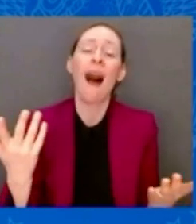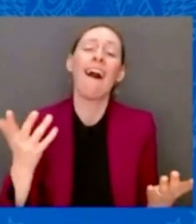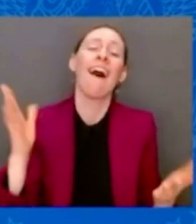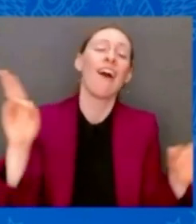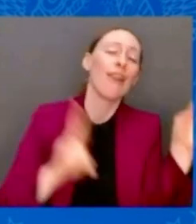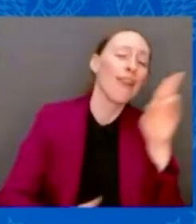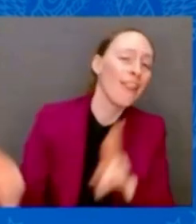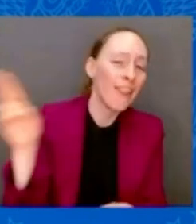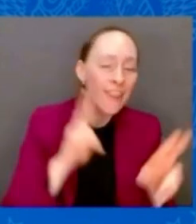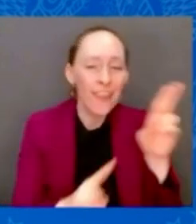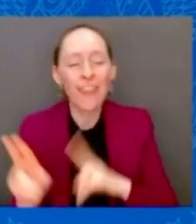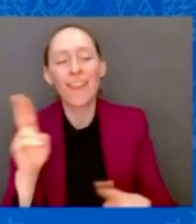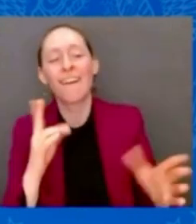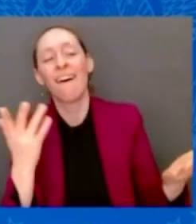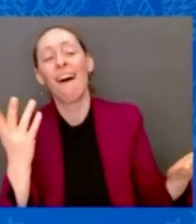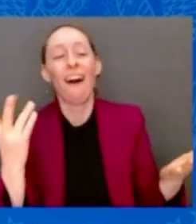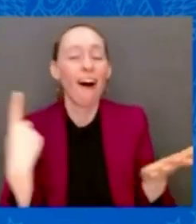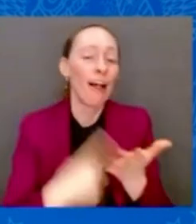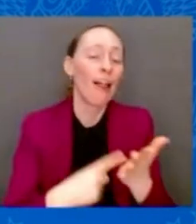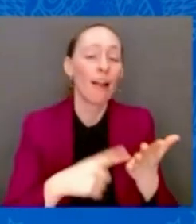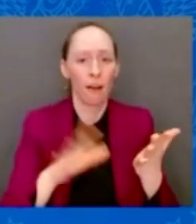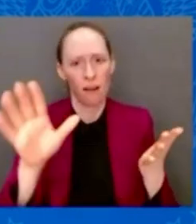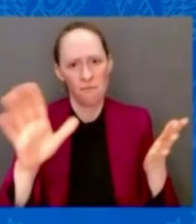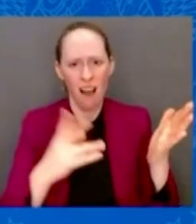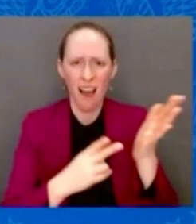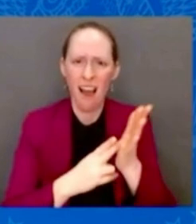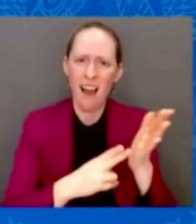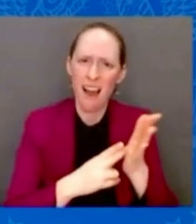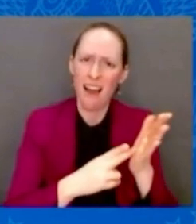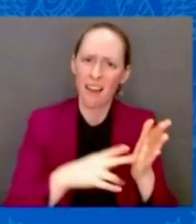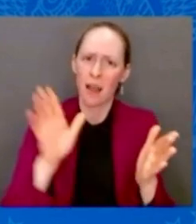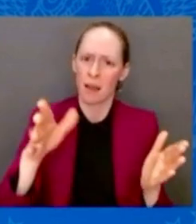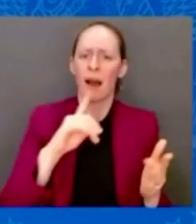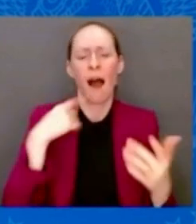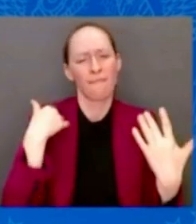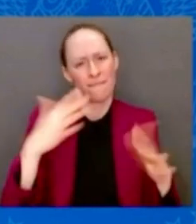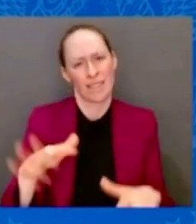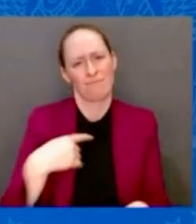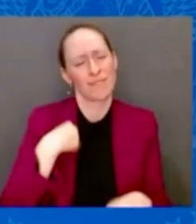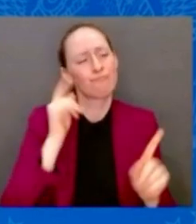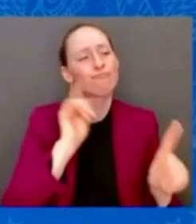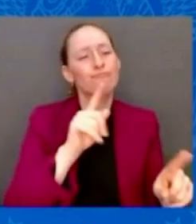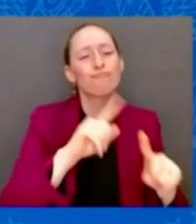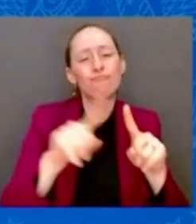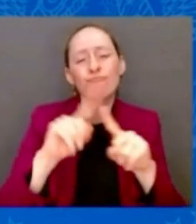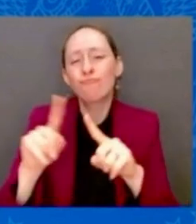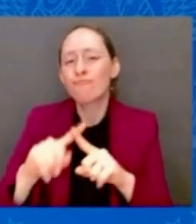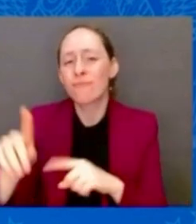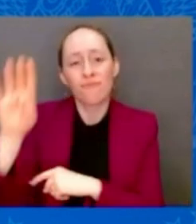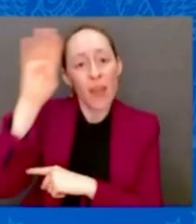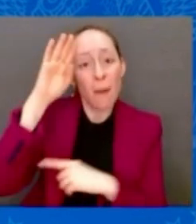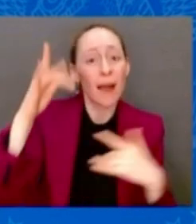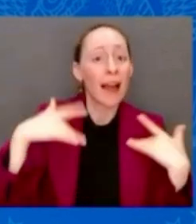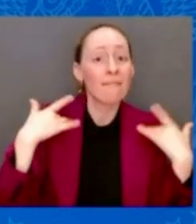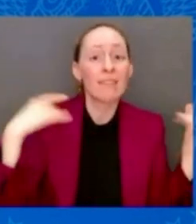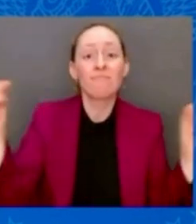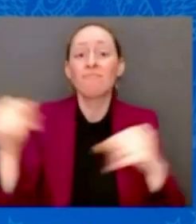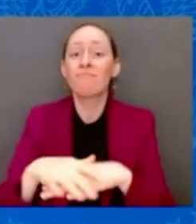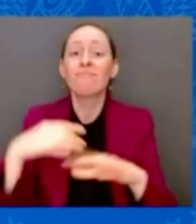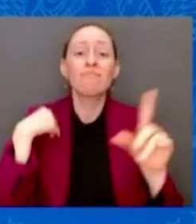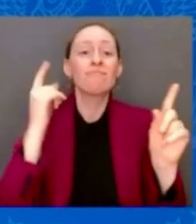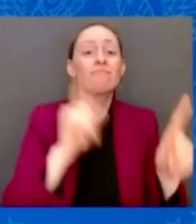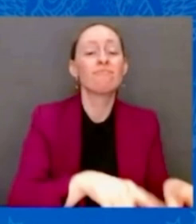events. What you do takes enormous courage. It's a simple proposition. It takes